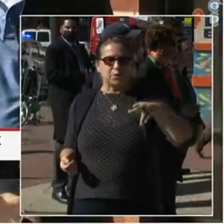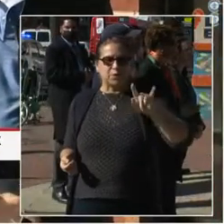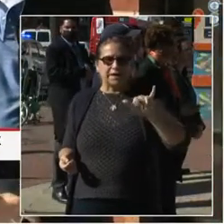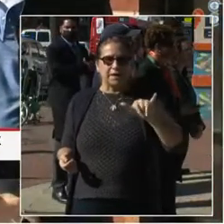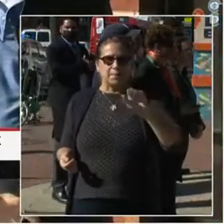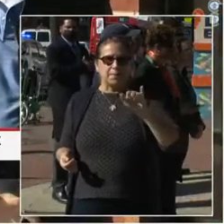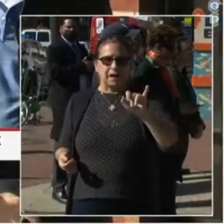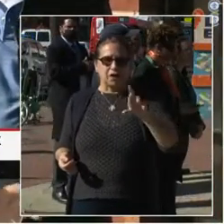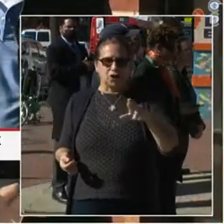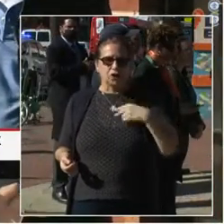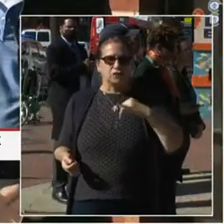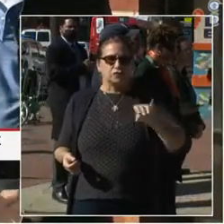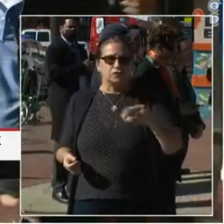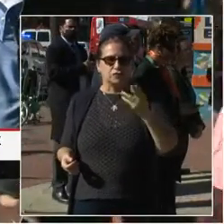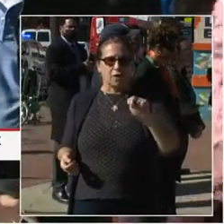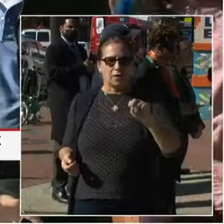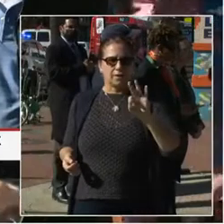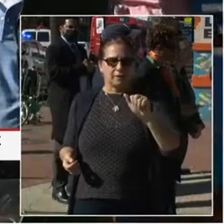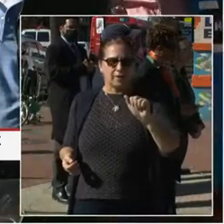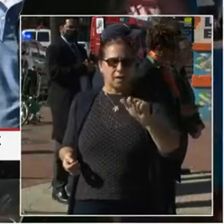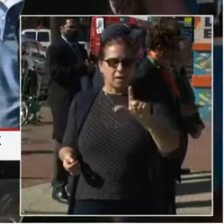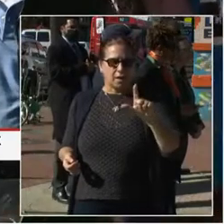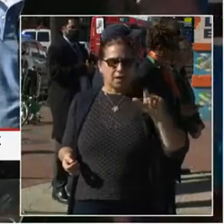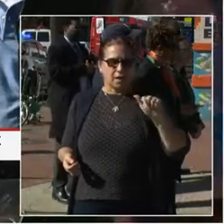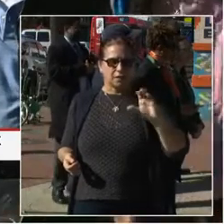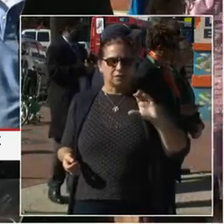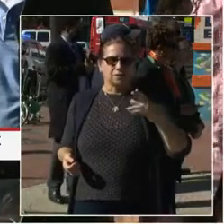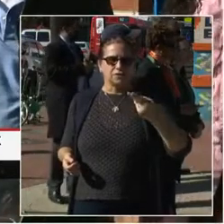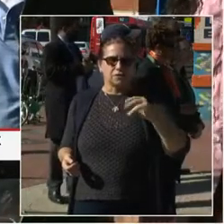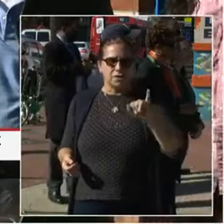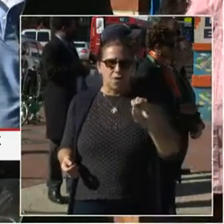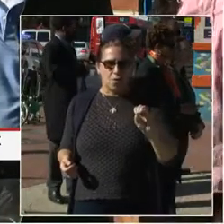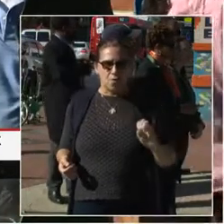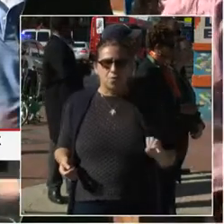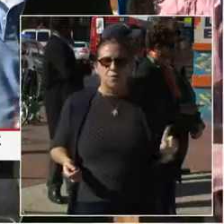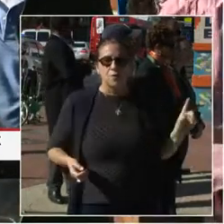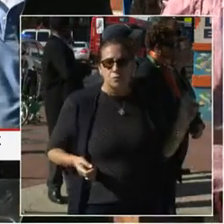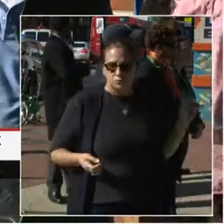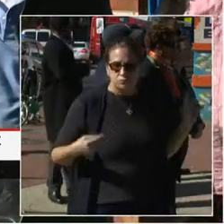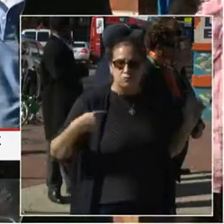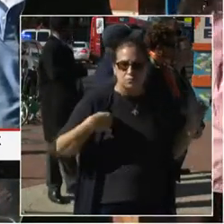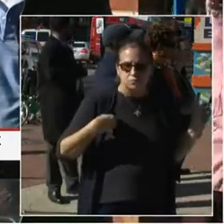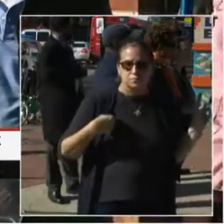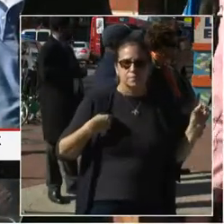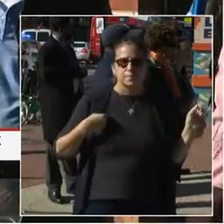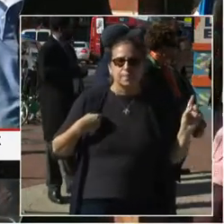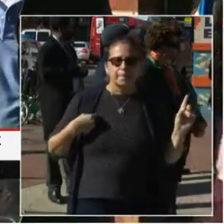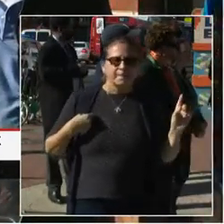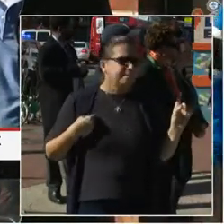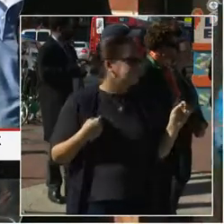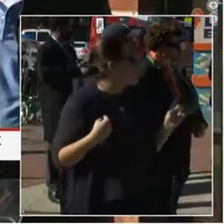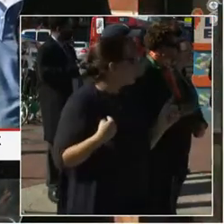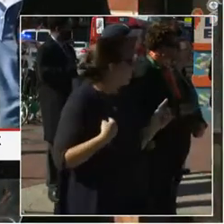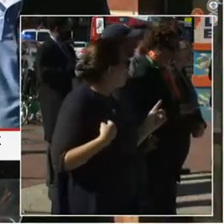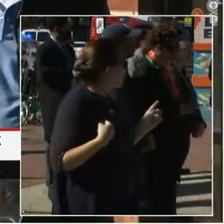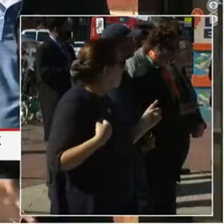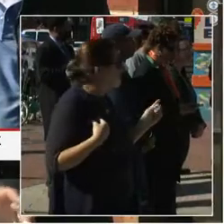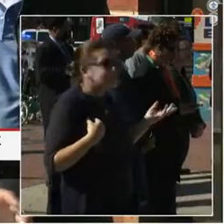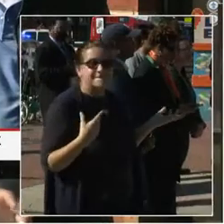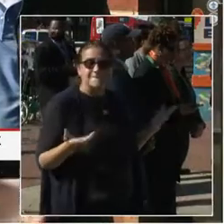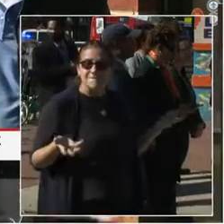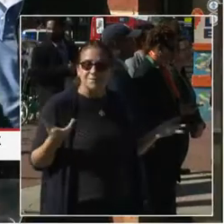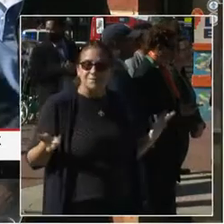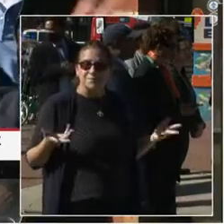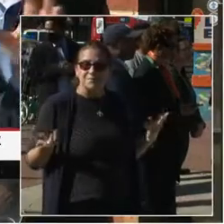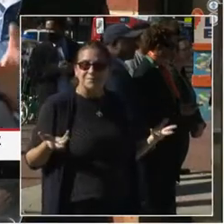today because this is about not just what we as a government can do, but we as a community can do. There's so many people, I know it's hard to